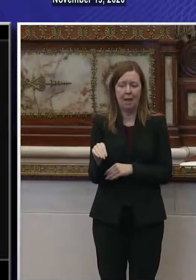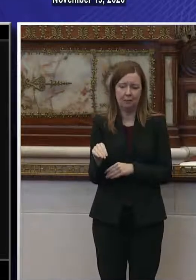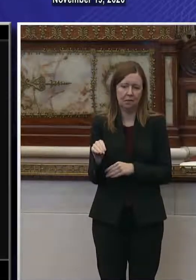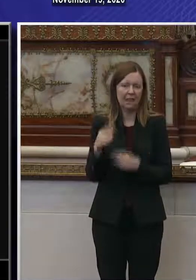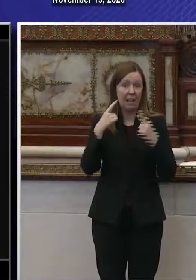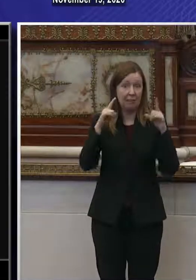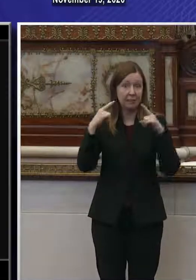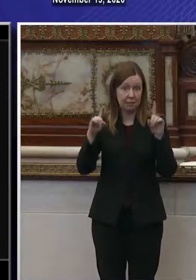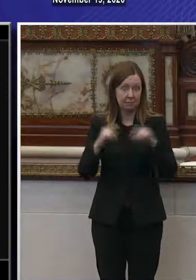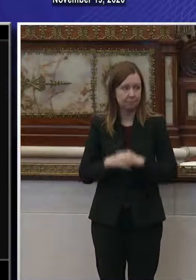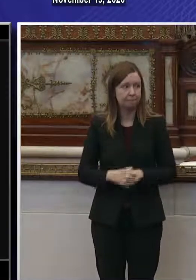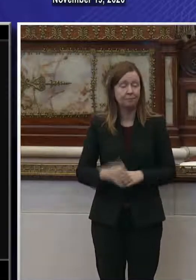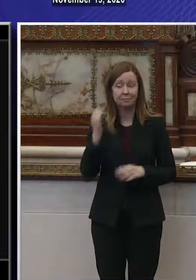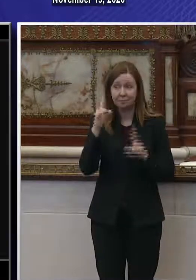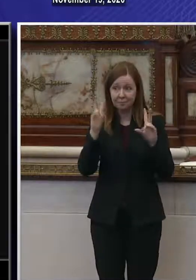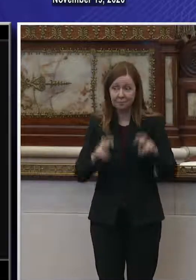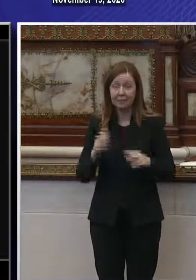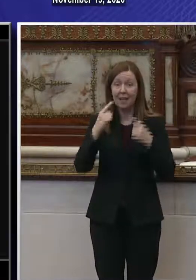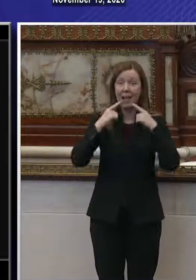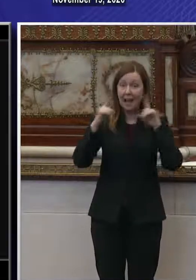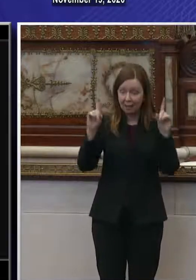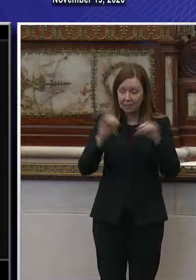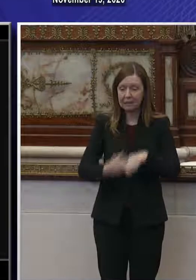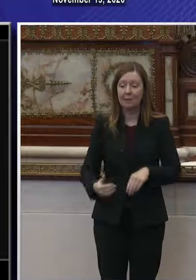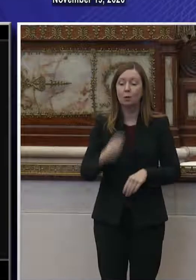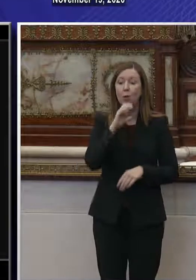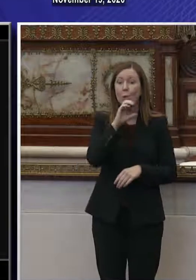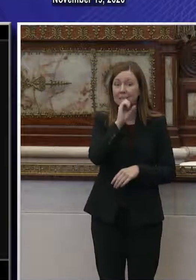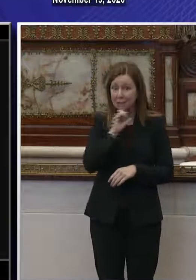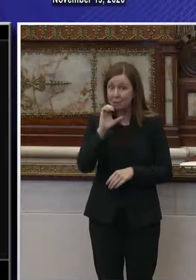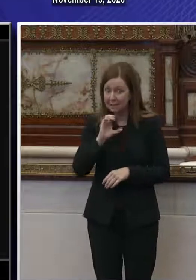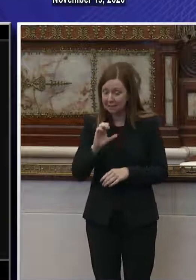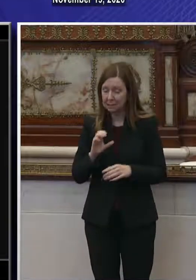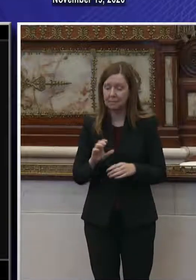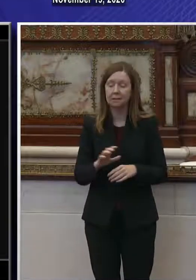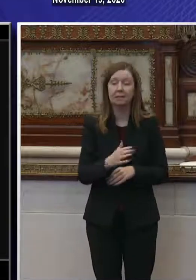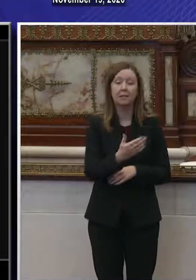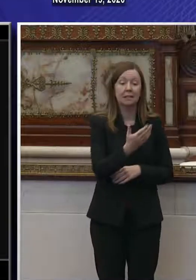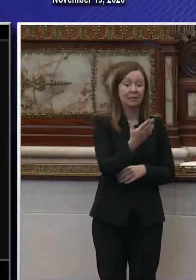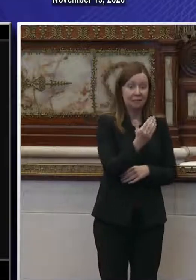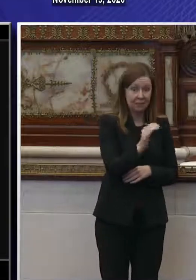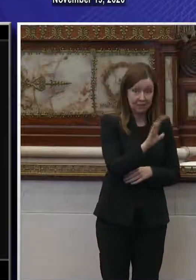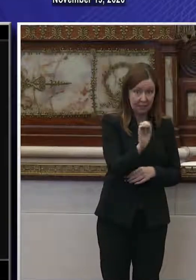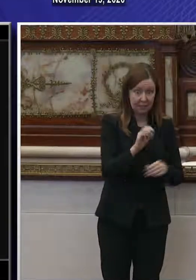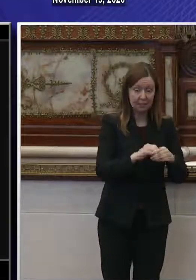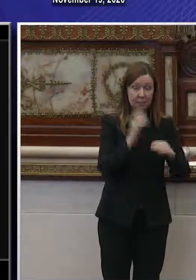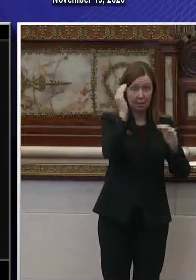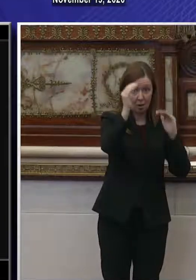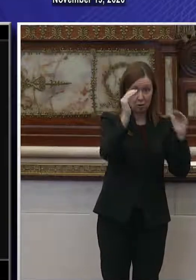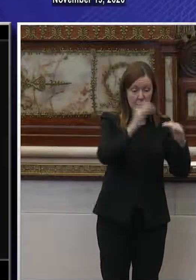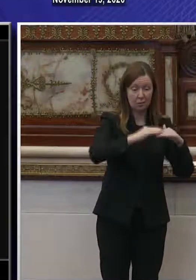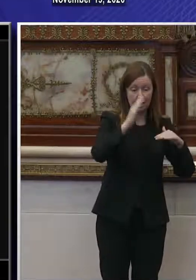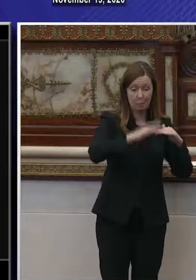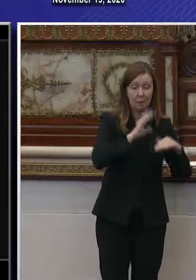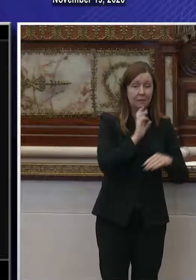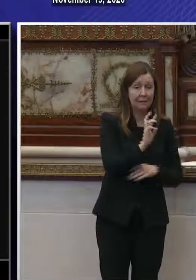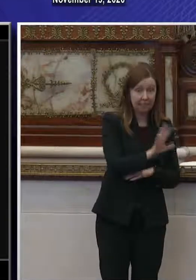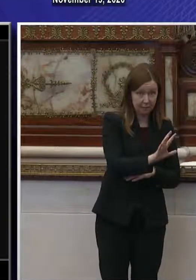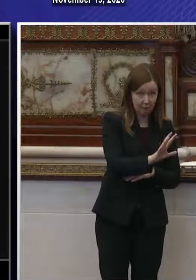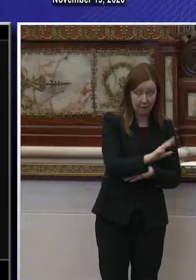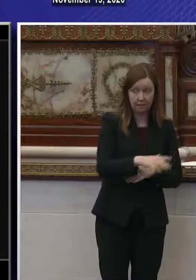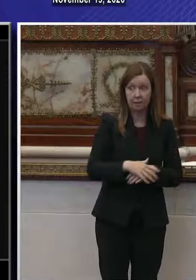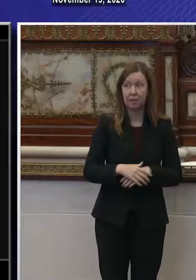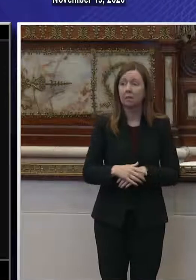so efficacy. If we look at efficacy in older patients, we see that there were 15 cases in adults above the age of